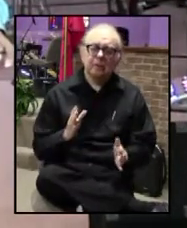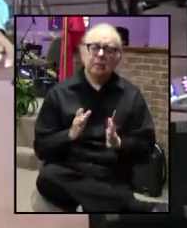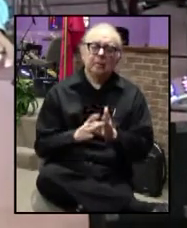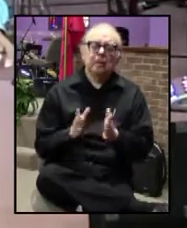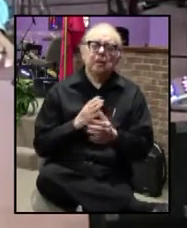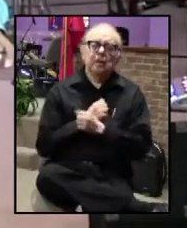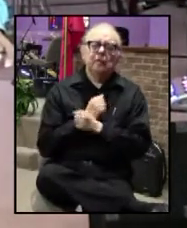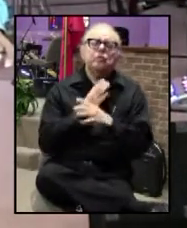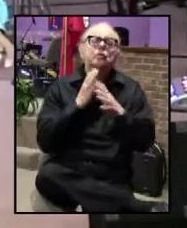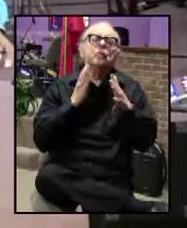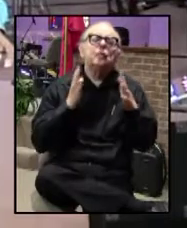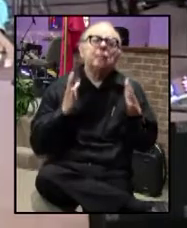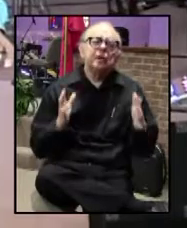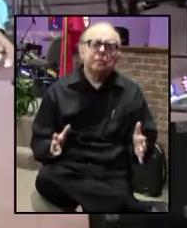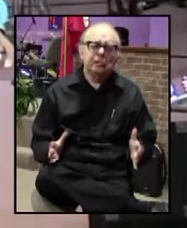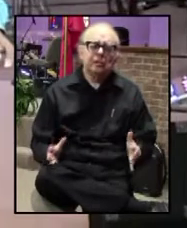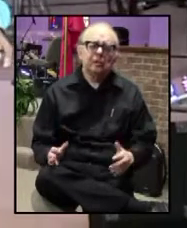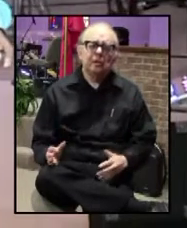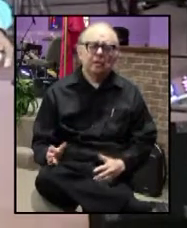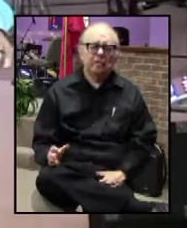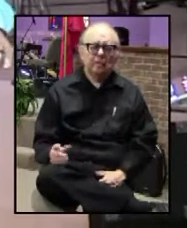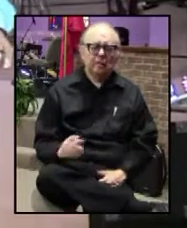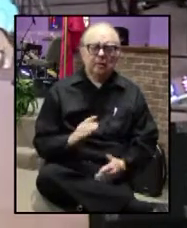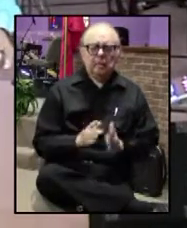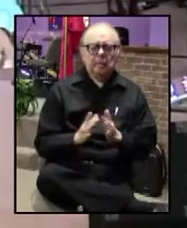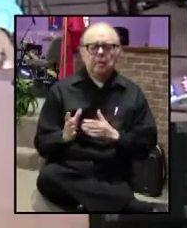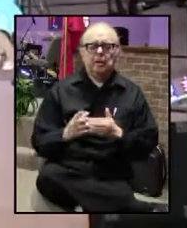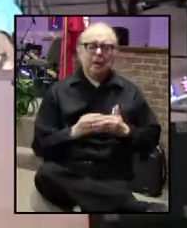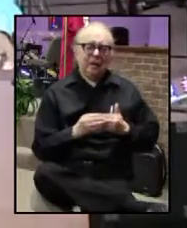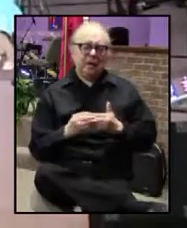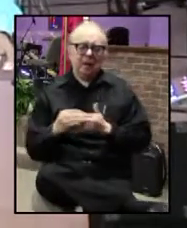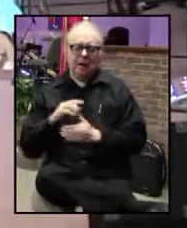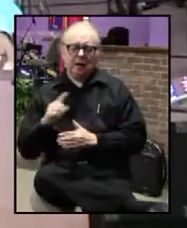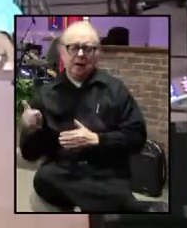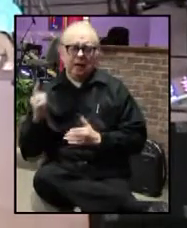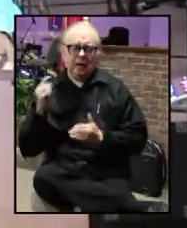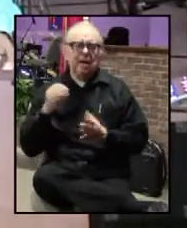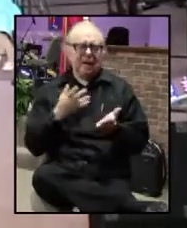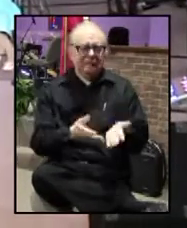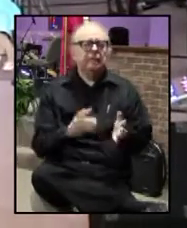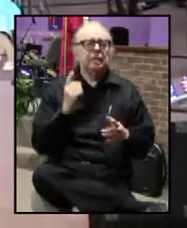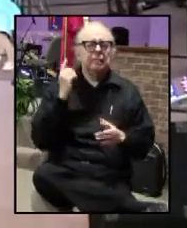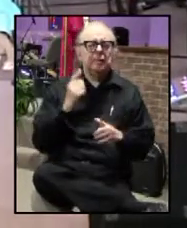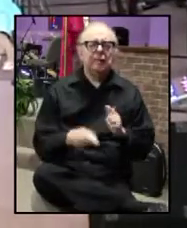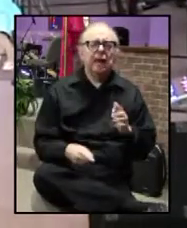them so much. And he was leaving them his last words.